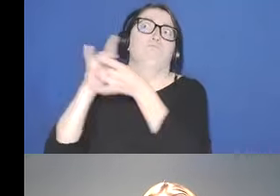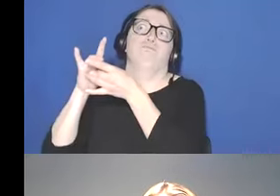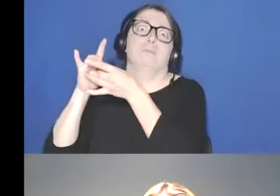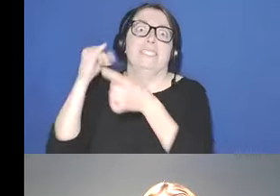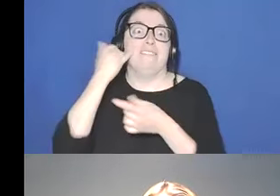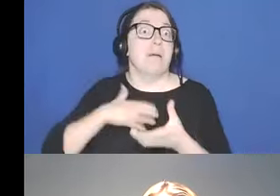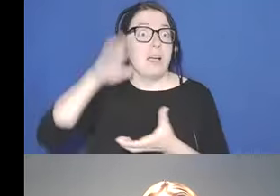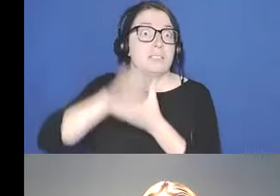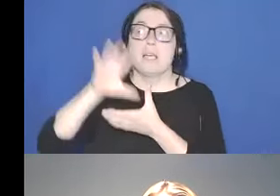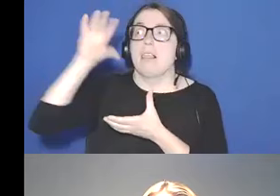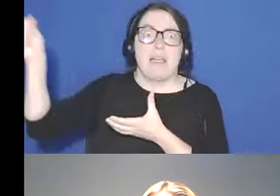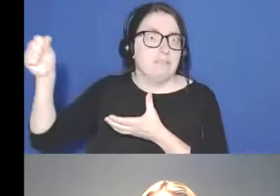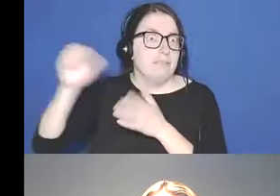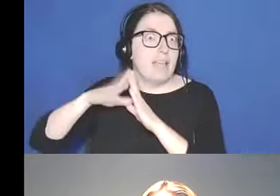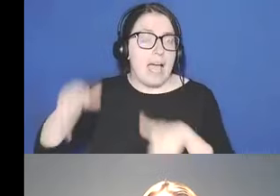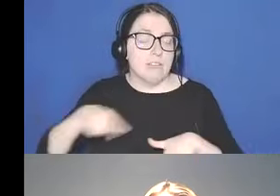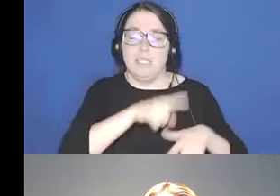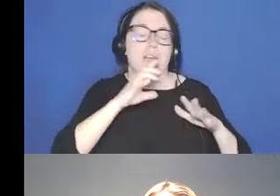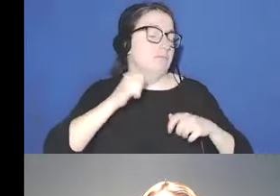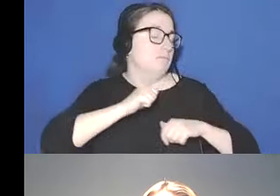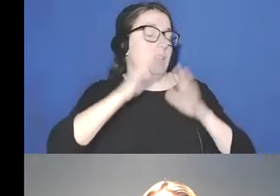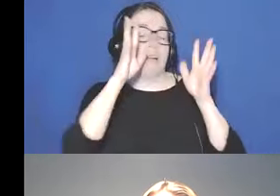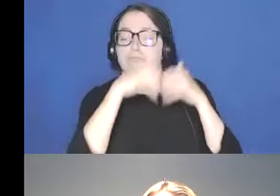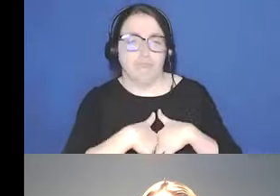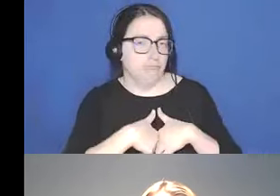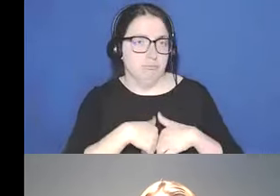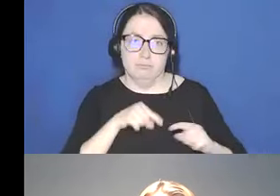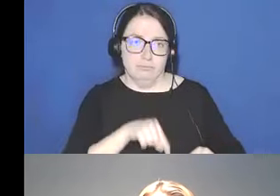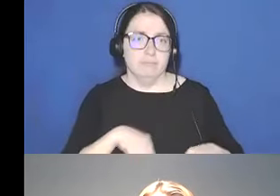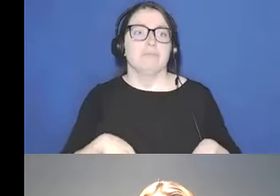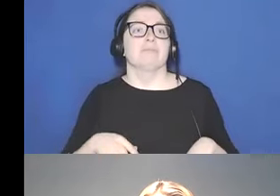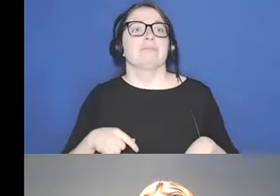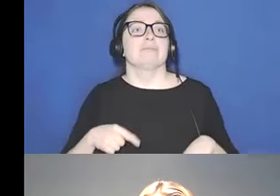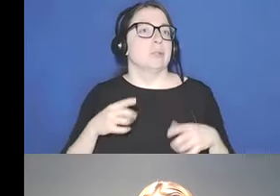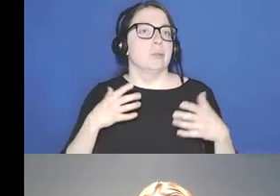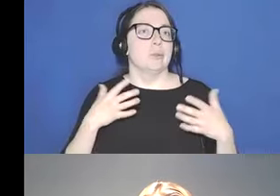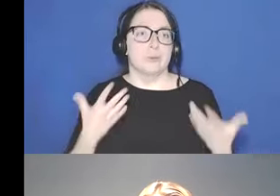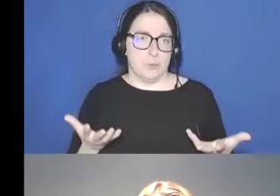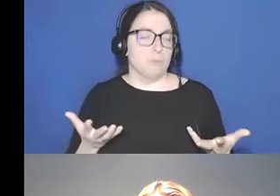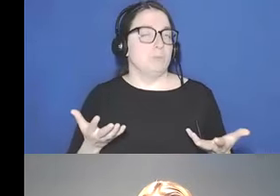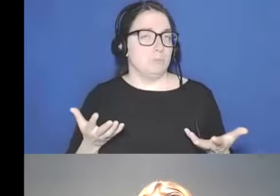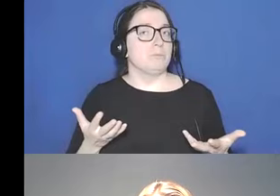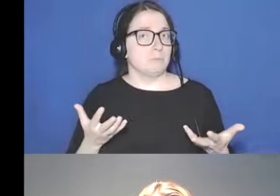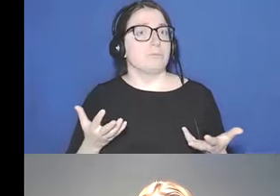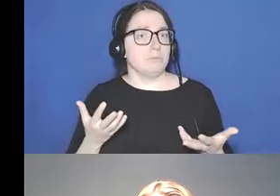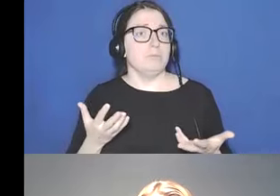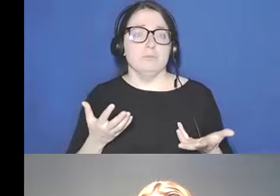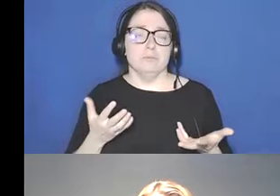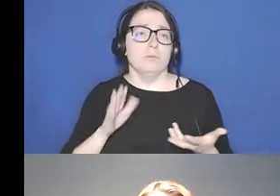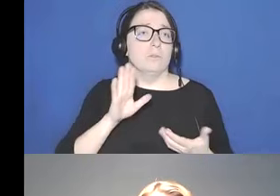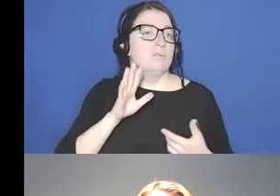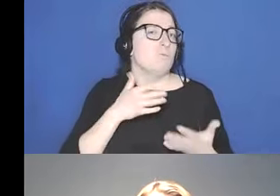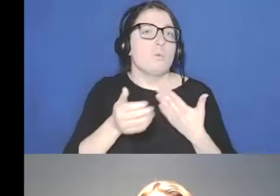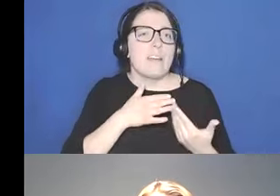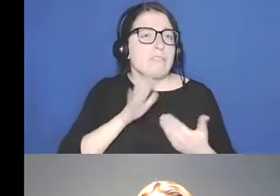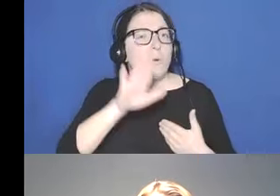house, he would have a complete meltdown. So it is kind of catered to the stuff that you feel that your child needs to work on,